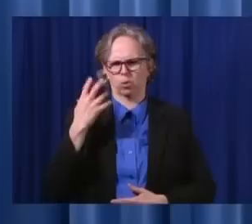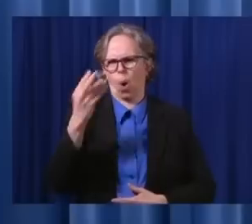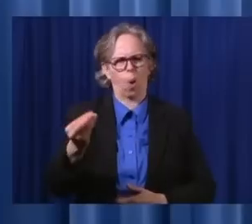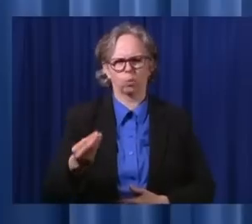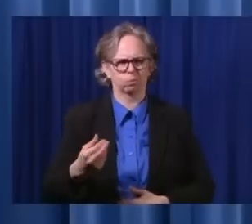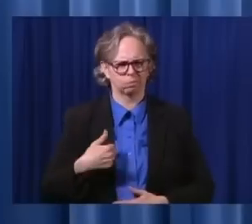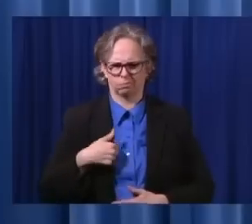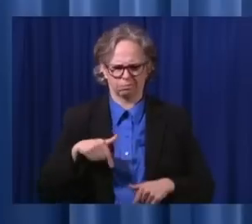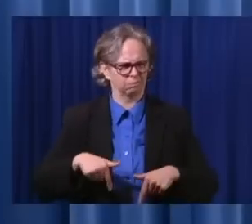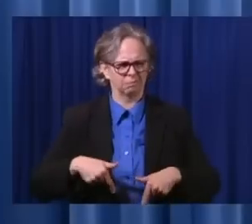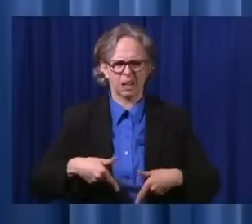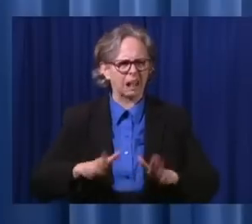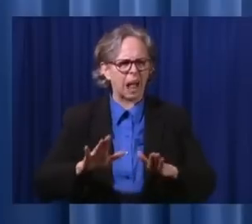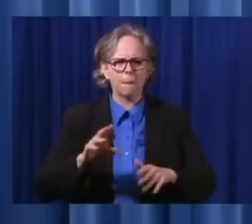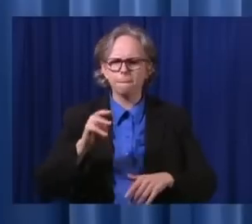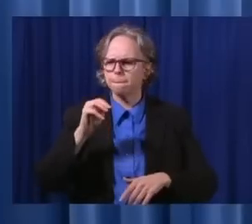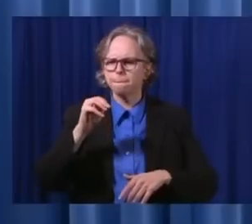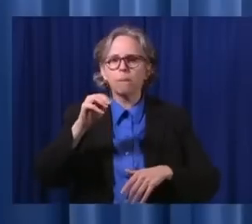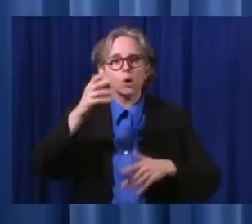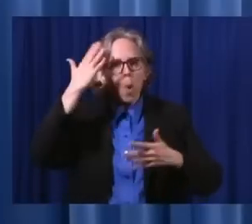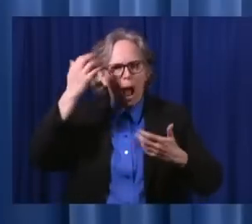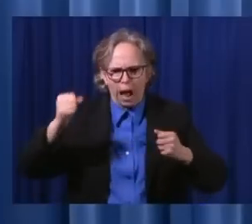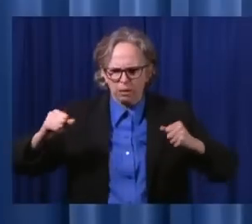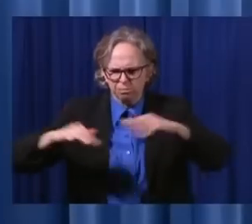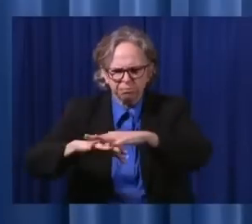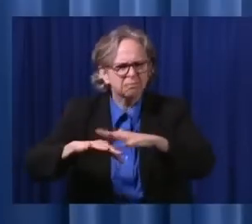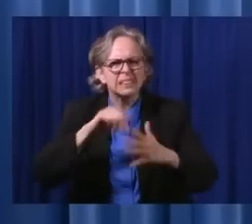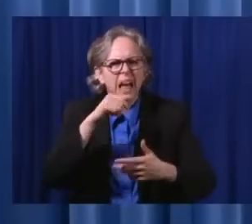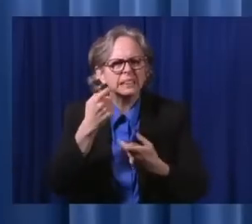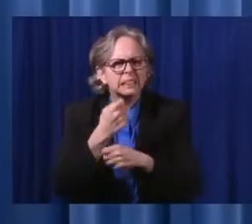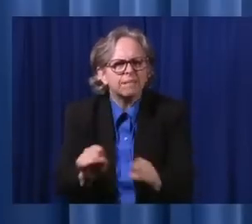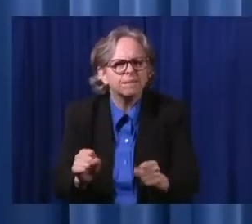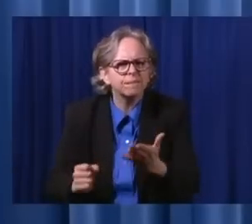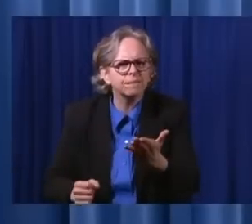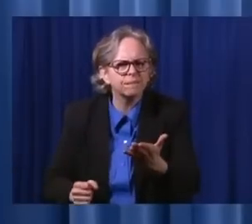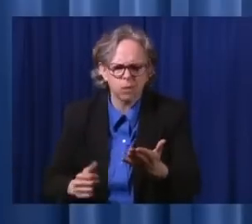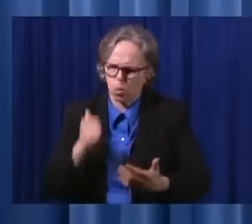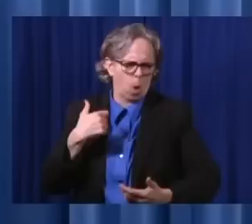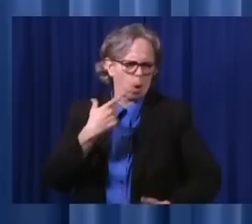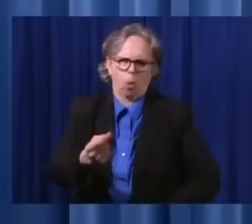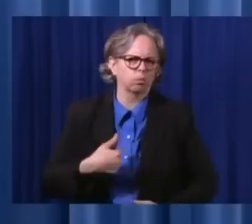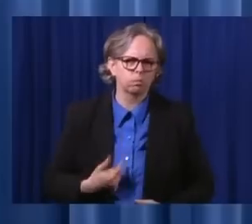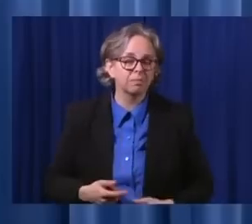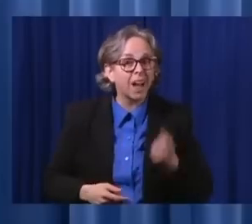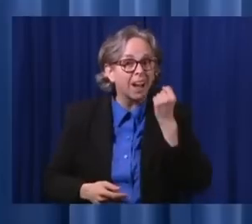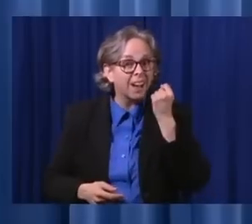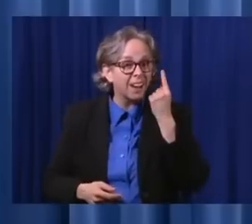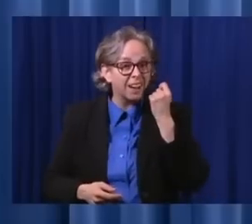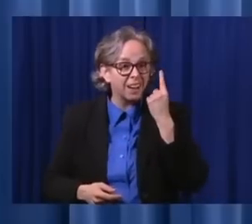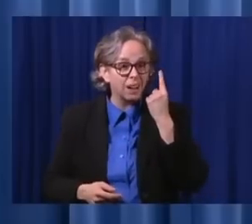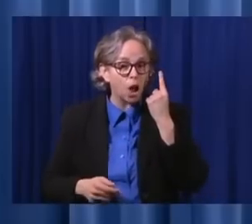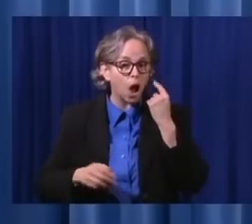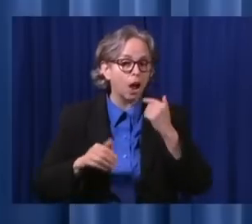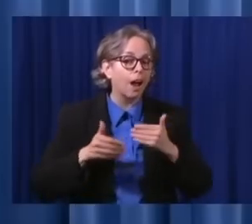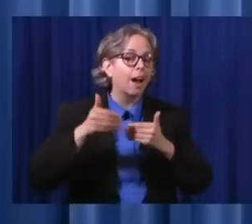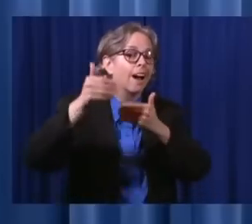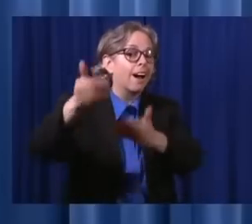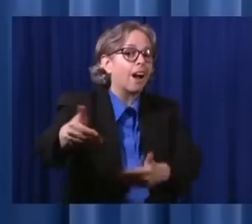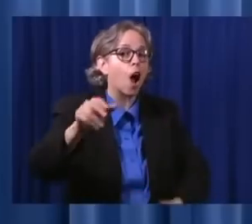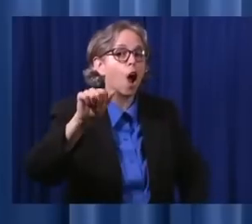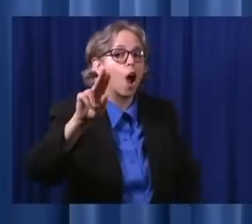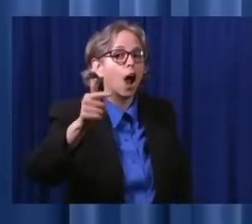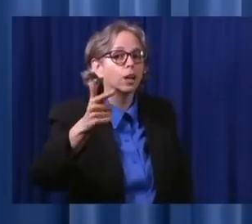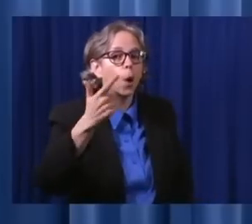be considered safe. What we don't know is ultimately what that convention will look like.